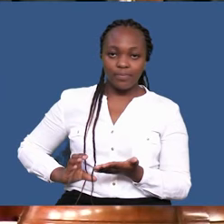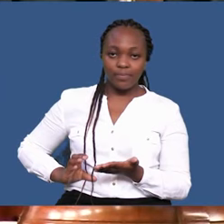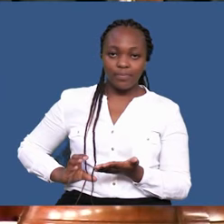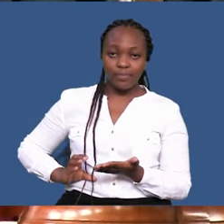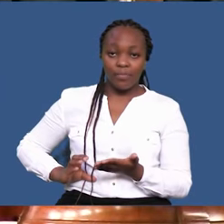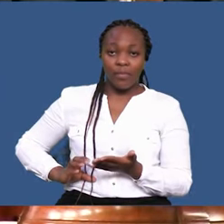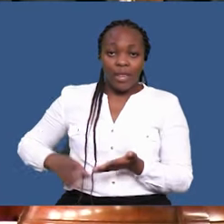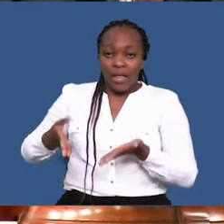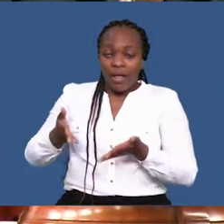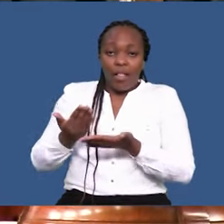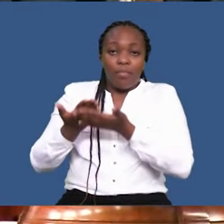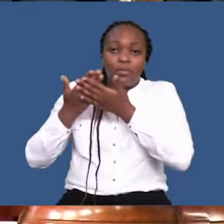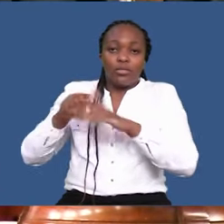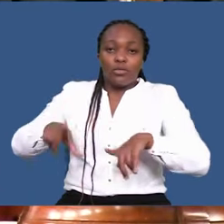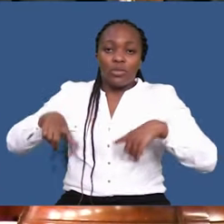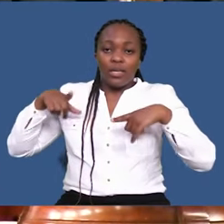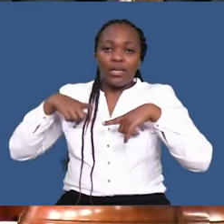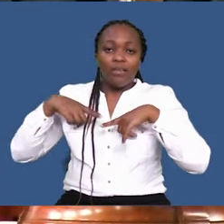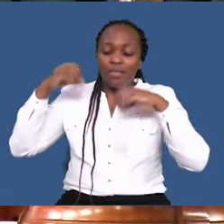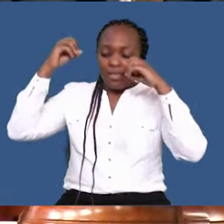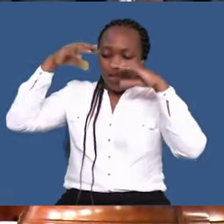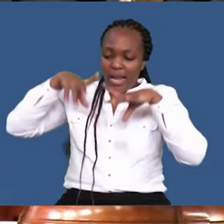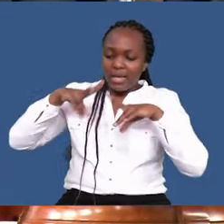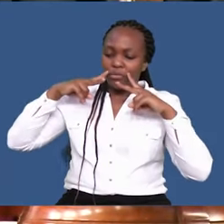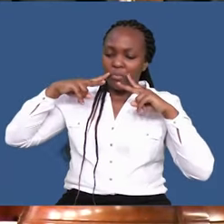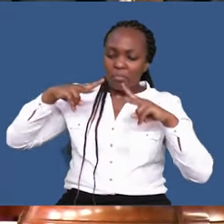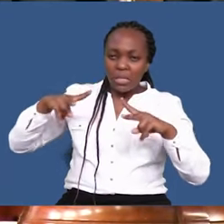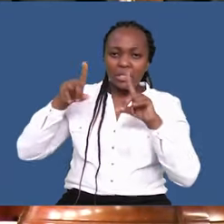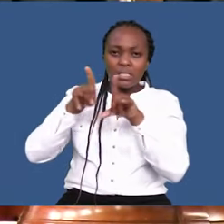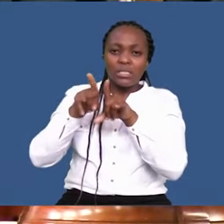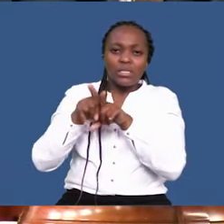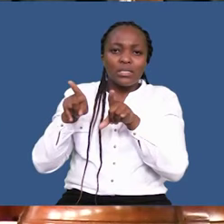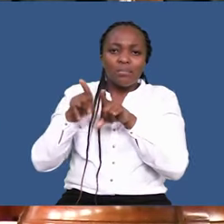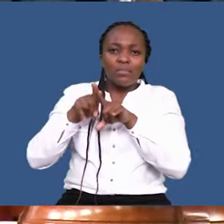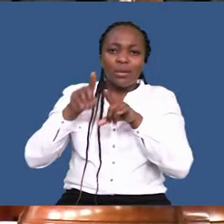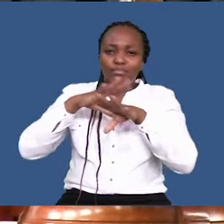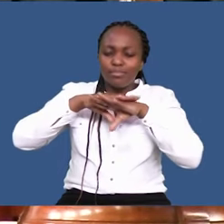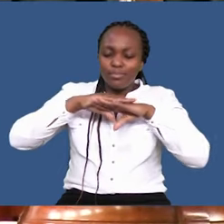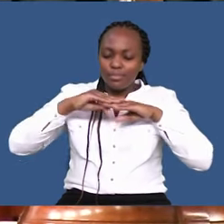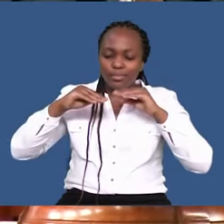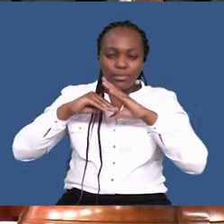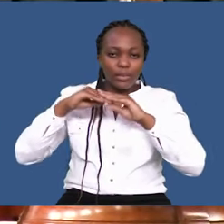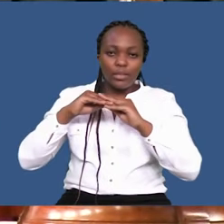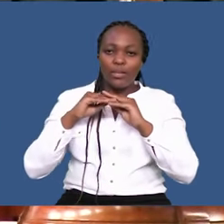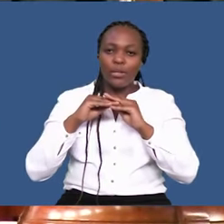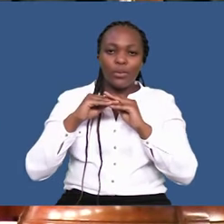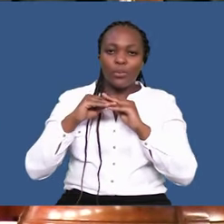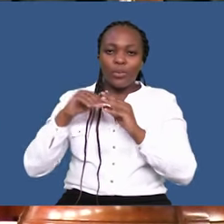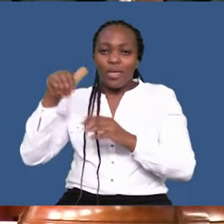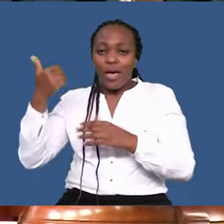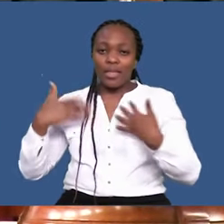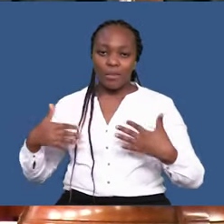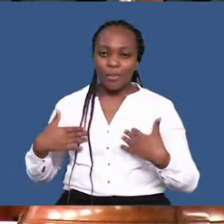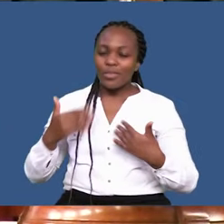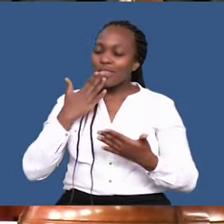in the light with peace and love and harmony with each other. Thank you for the joy we have in this